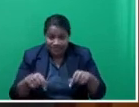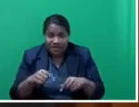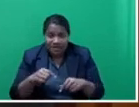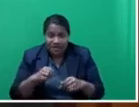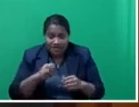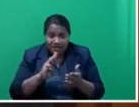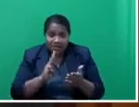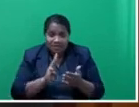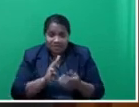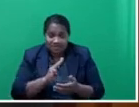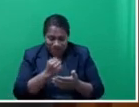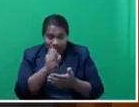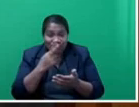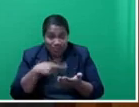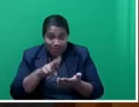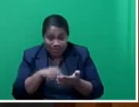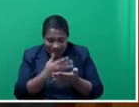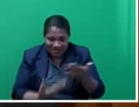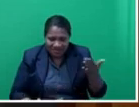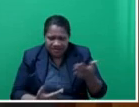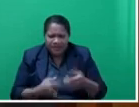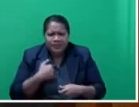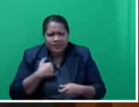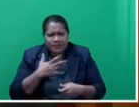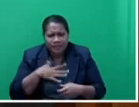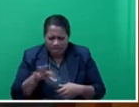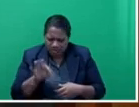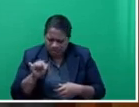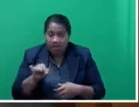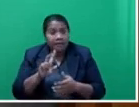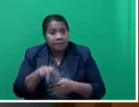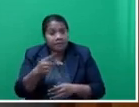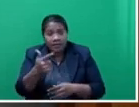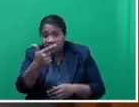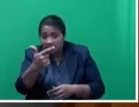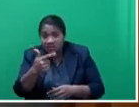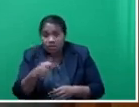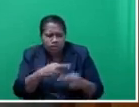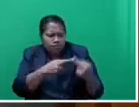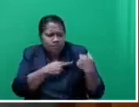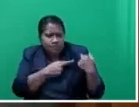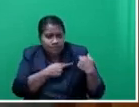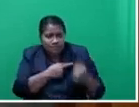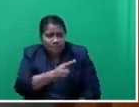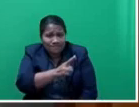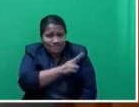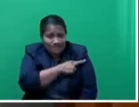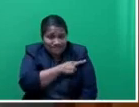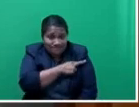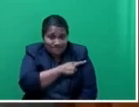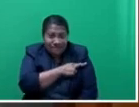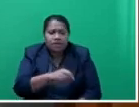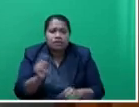ministerial report. And I would like to highlight on page 7 the roles and responsibilities of